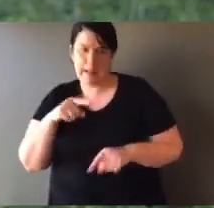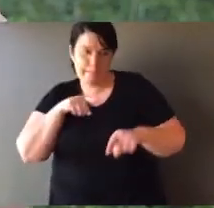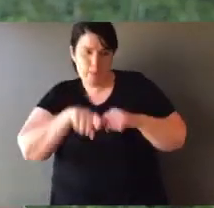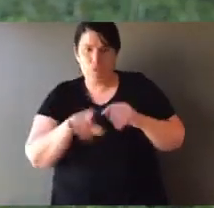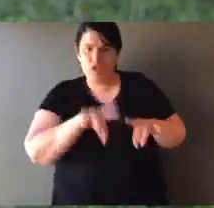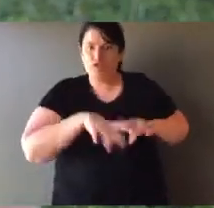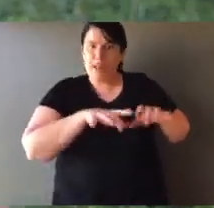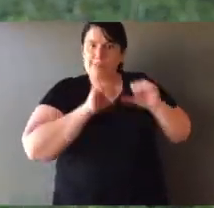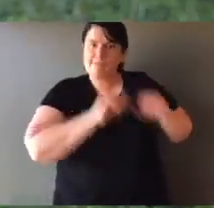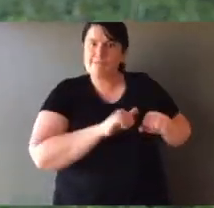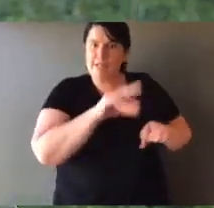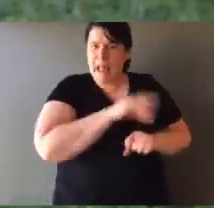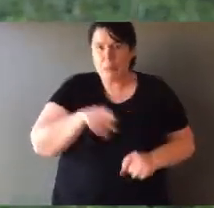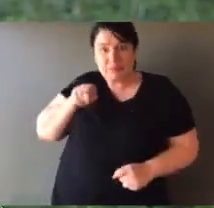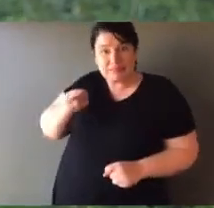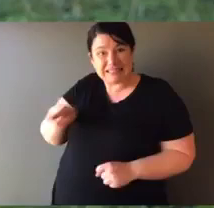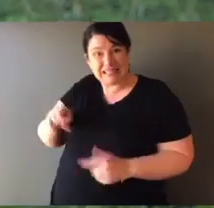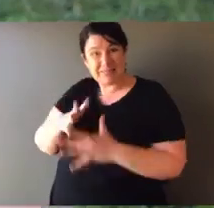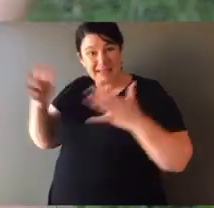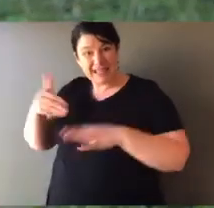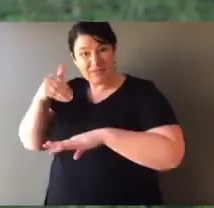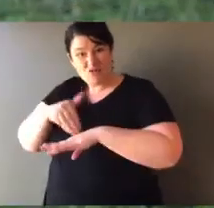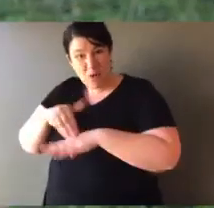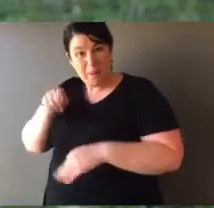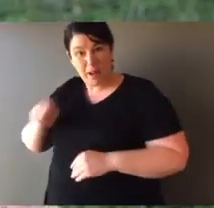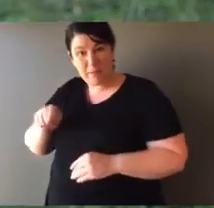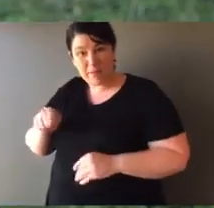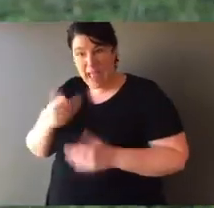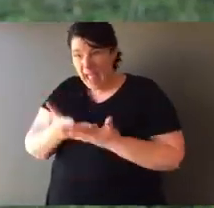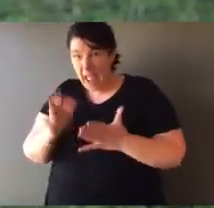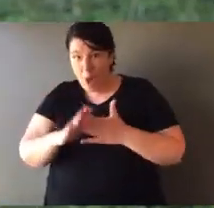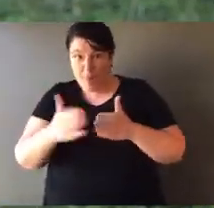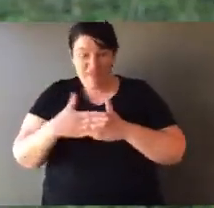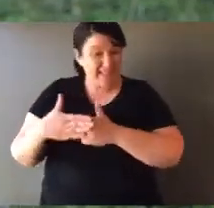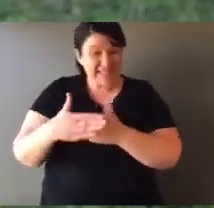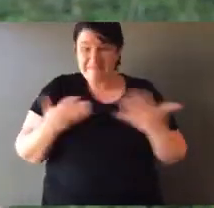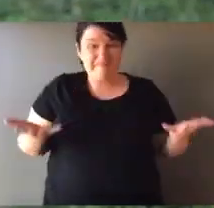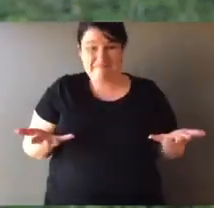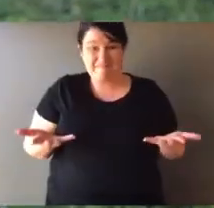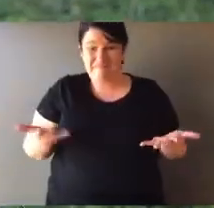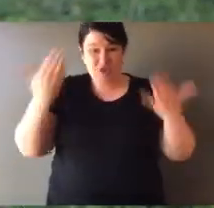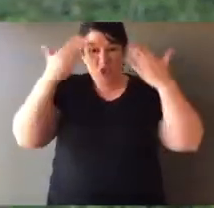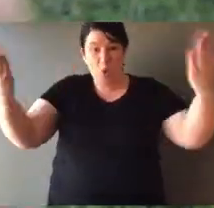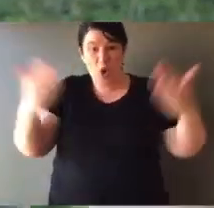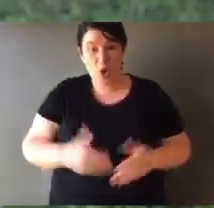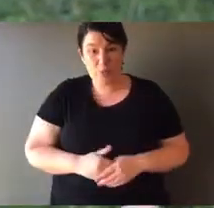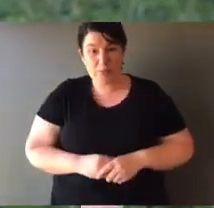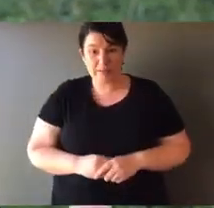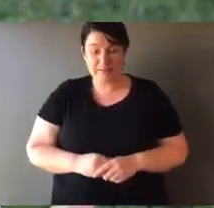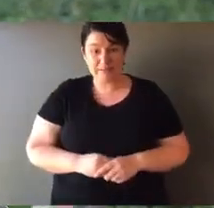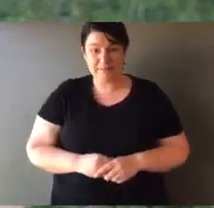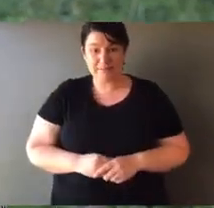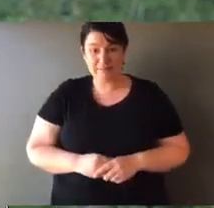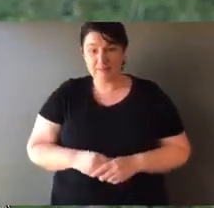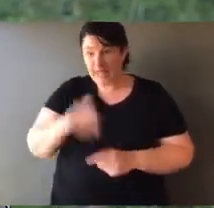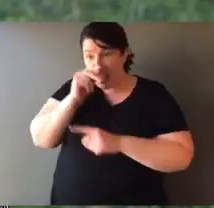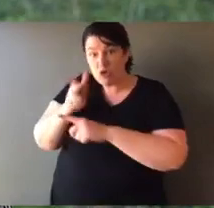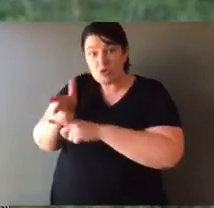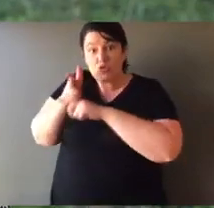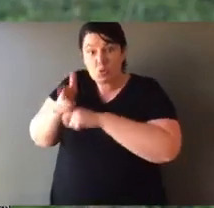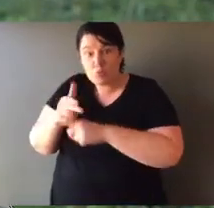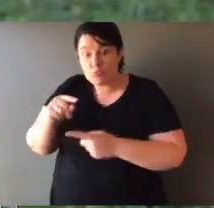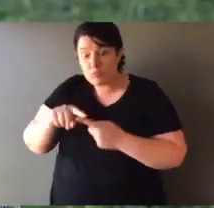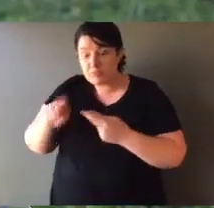responsible for about 90% of our mammal extinctions. They're the big problem. And we don't have a solution for the fox and cat. Now,